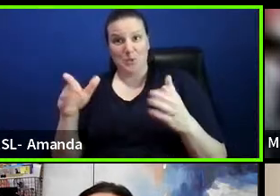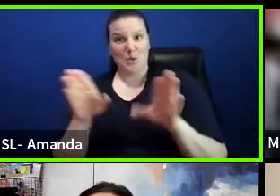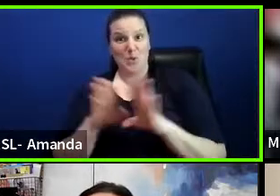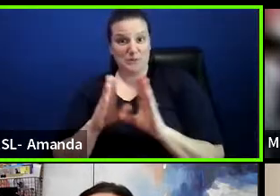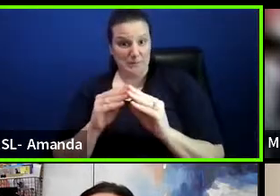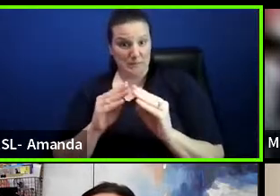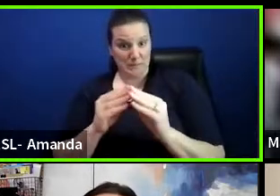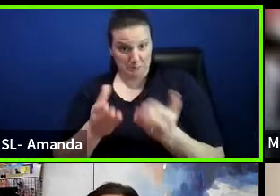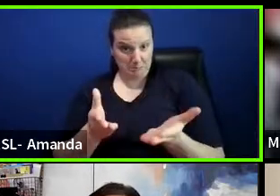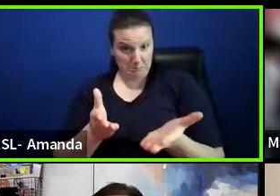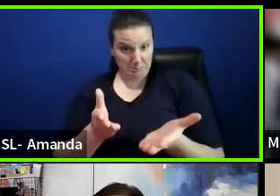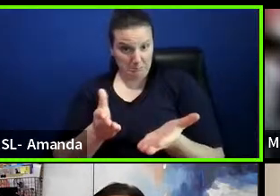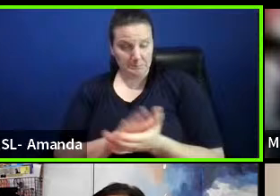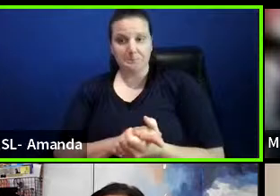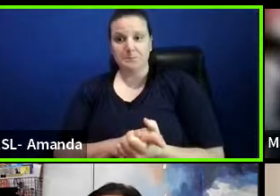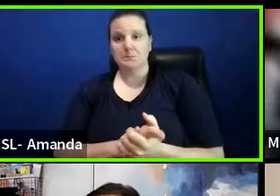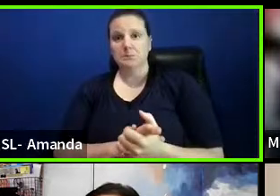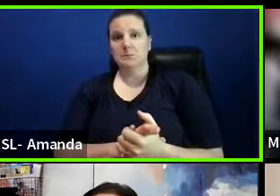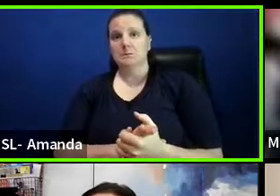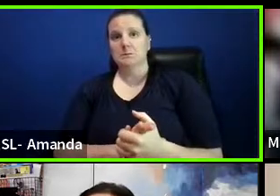meeting?